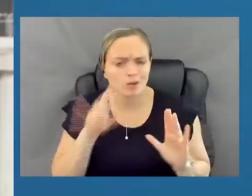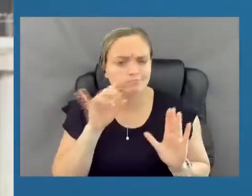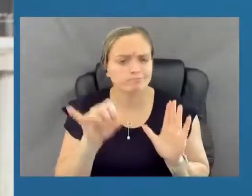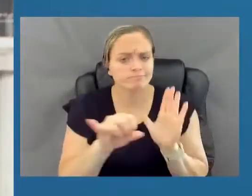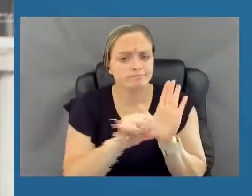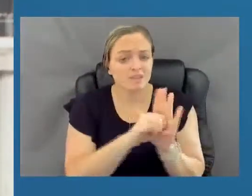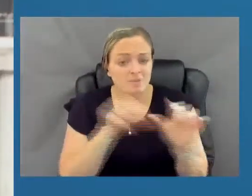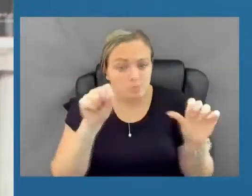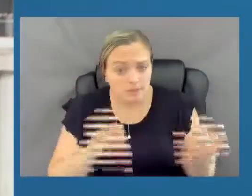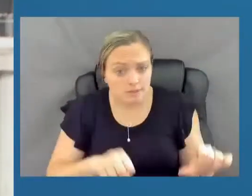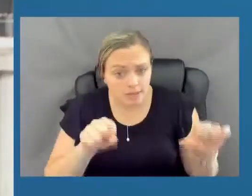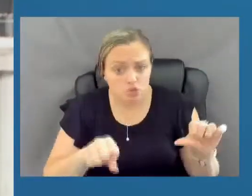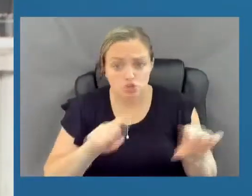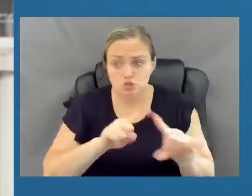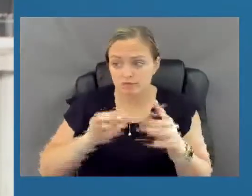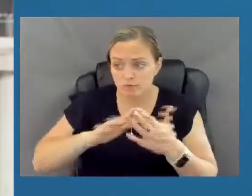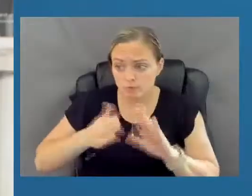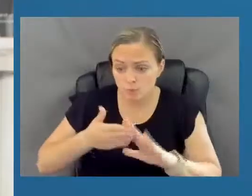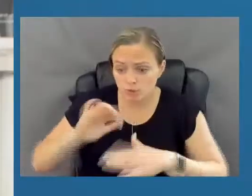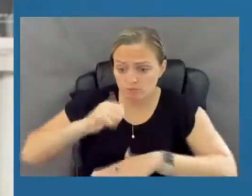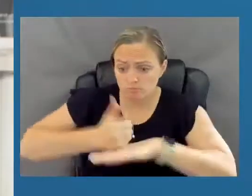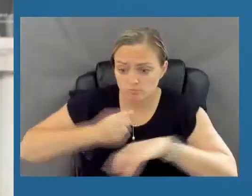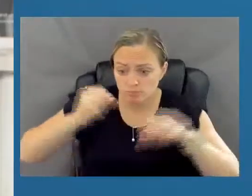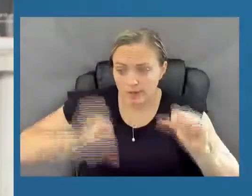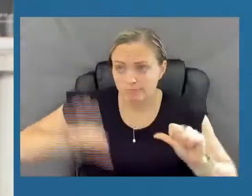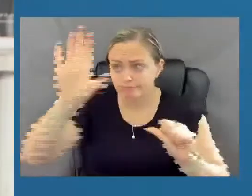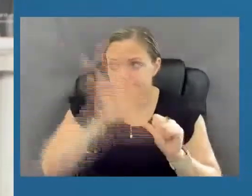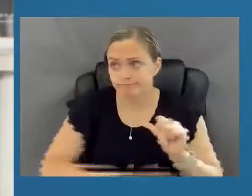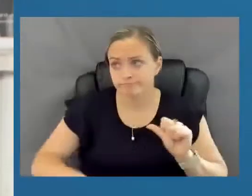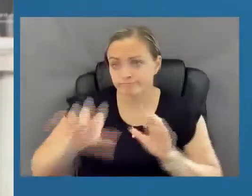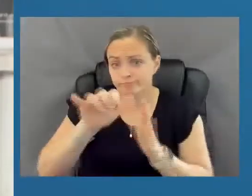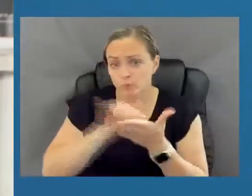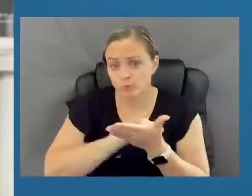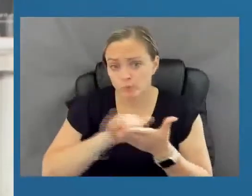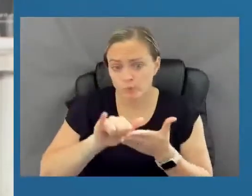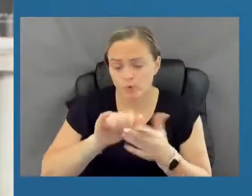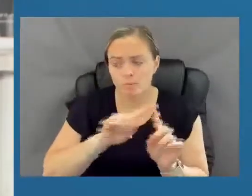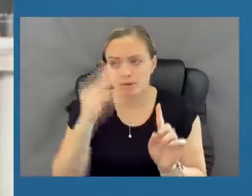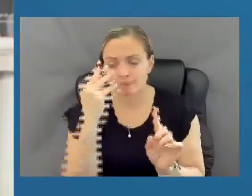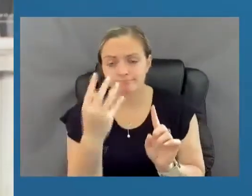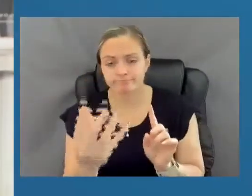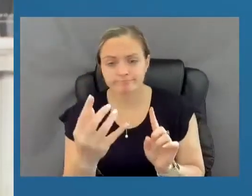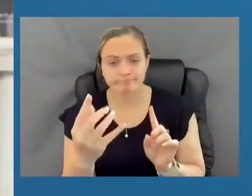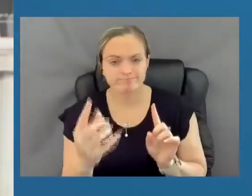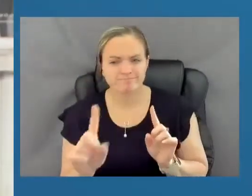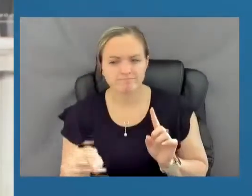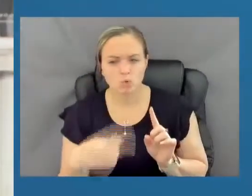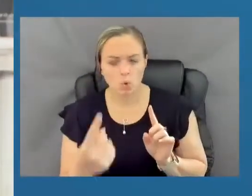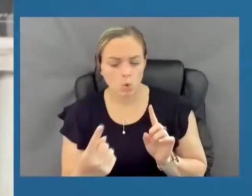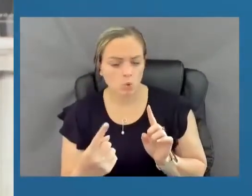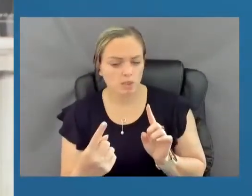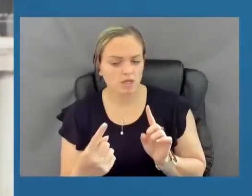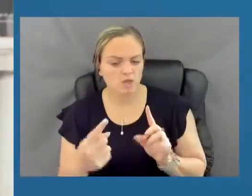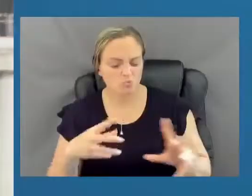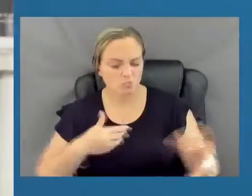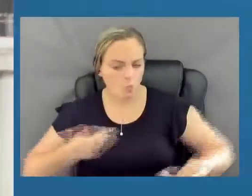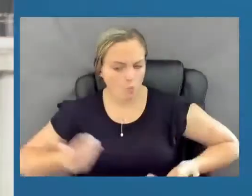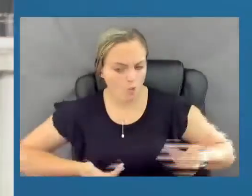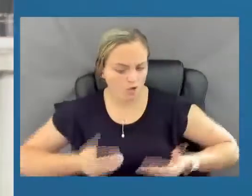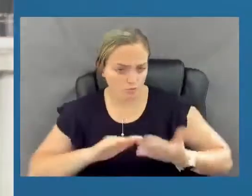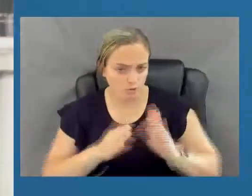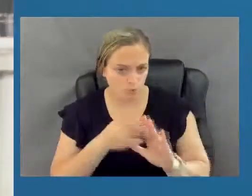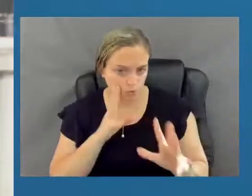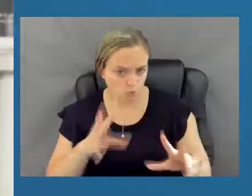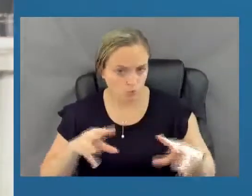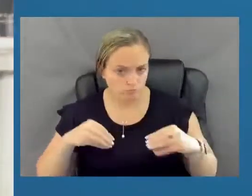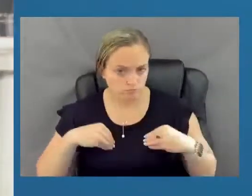potential host communities across upstate New York. And let me tell you, only receptive, welcoming communities will be considered,